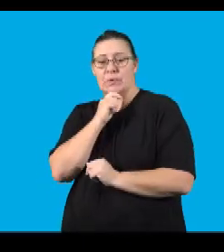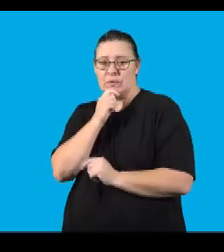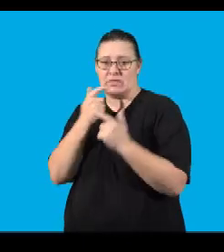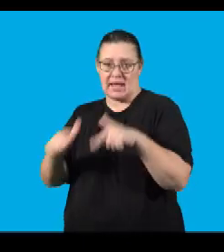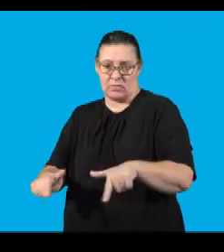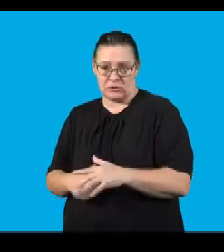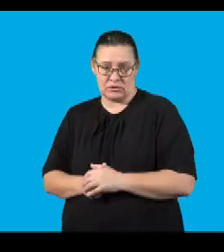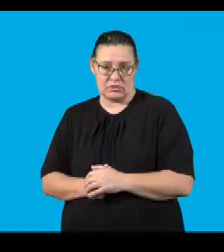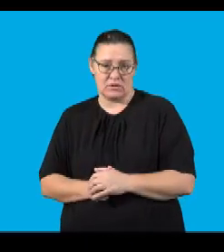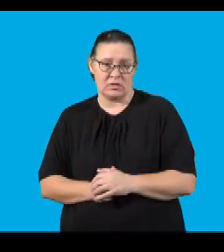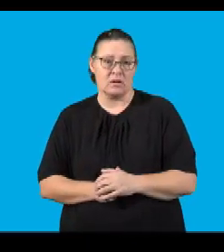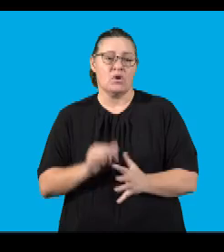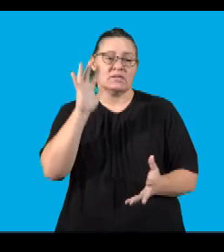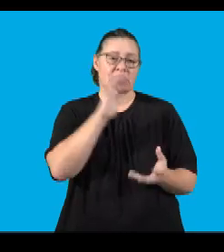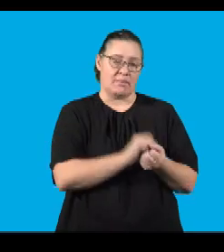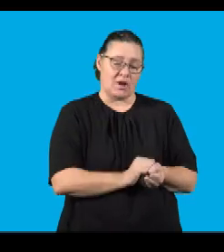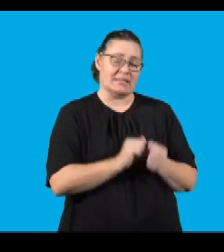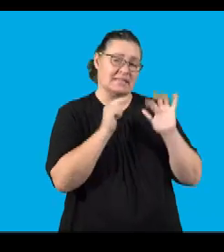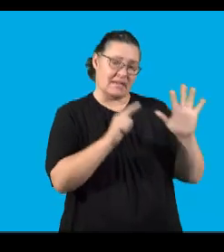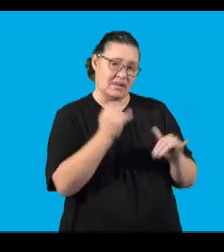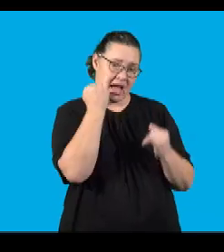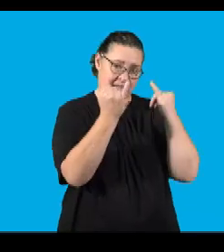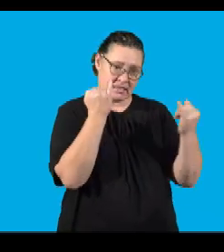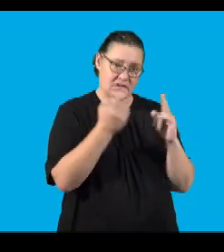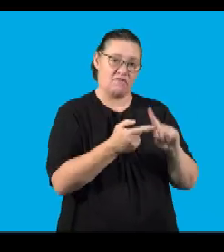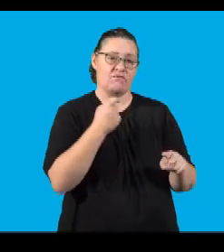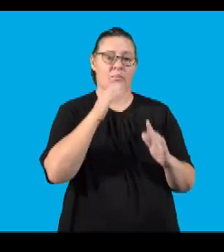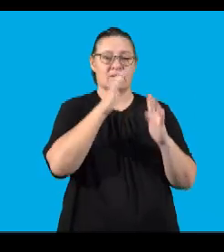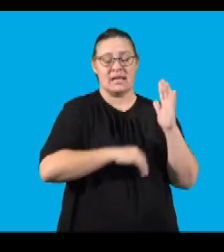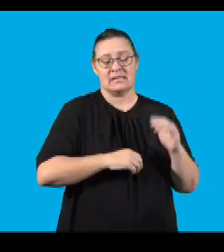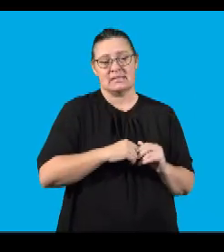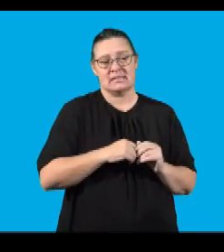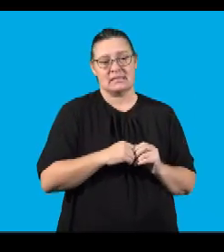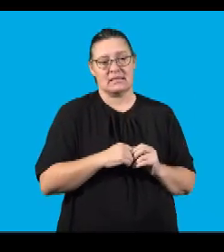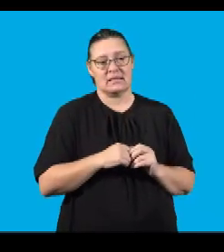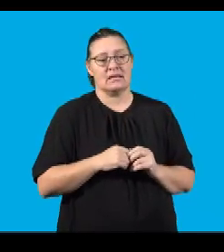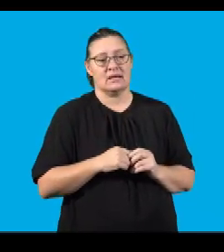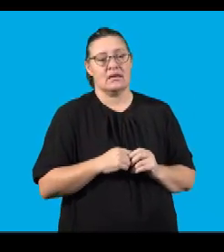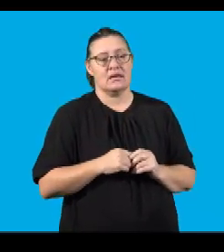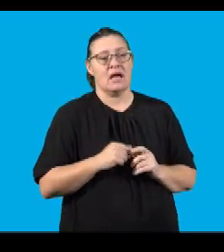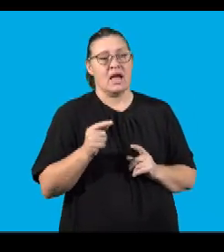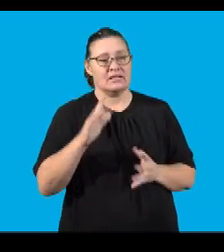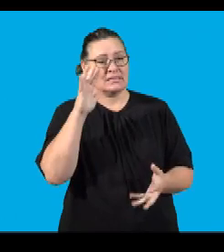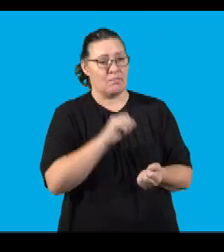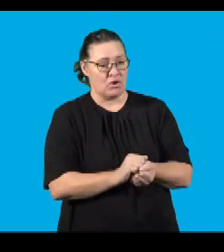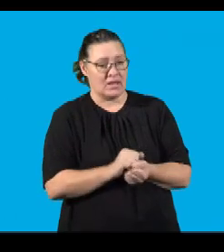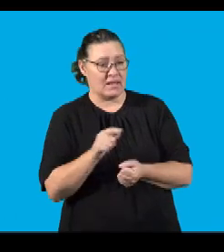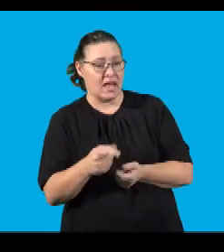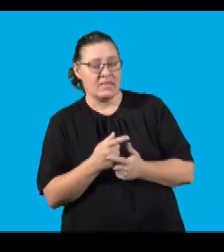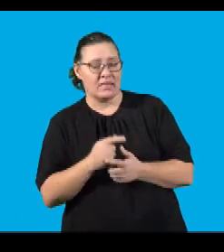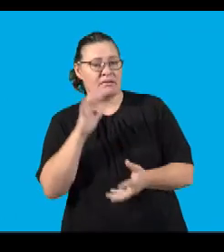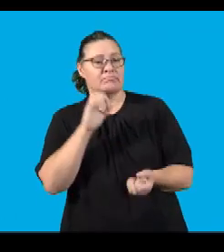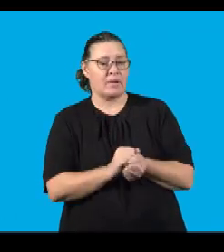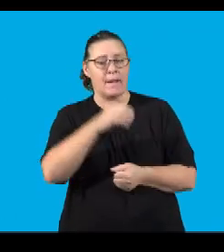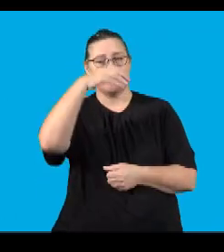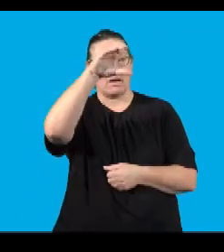of language. You will summarize 7 ideas from text C, which will be the summary text, and you have to summarize it